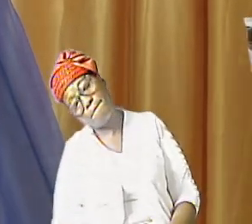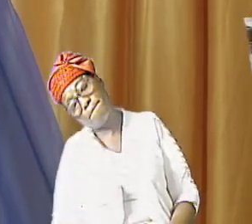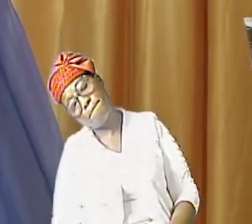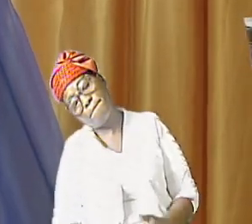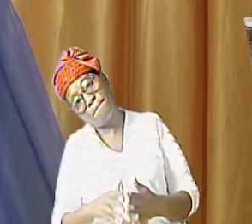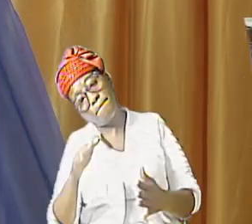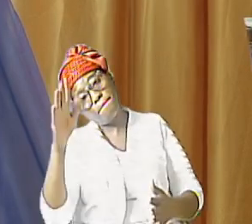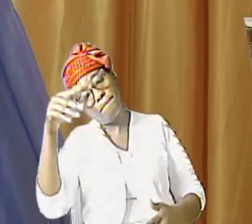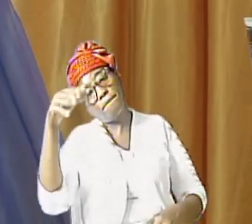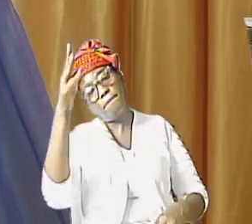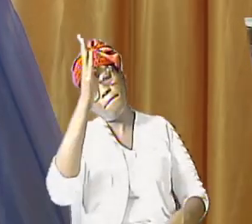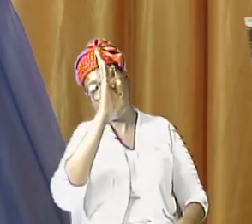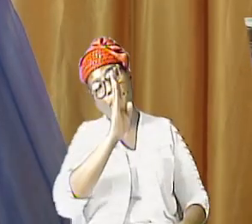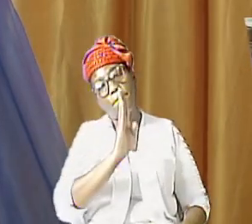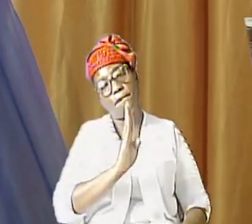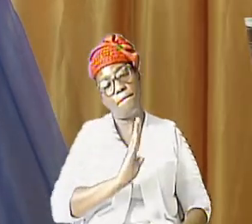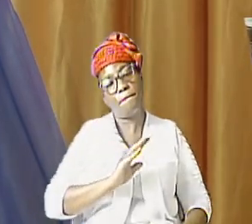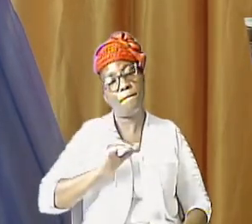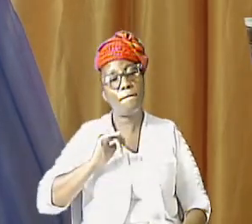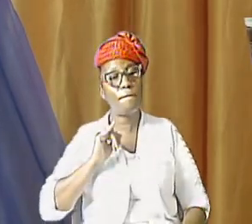glory to God.